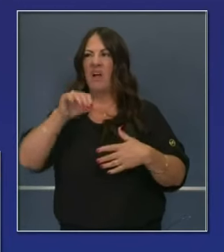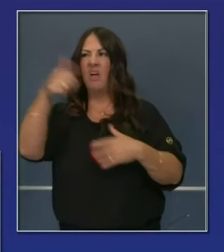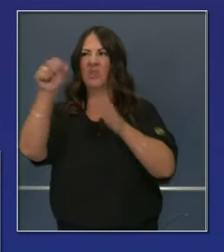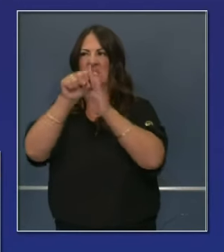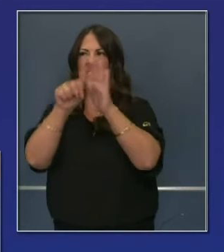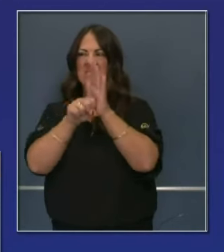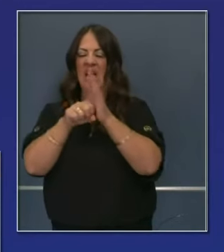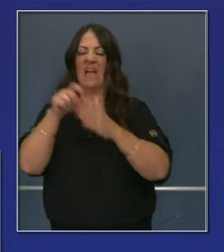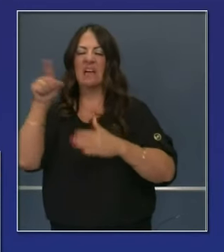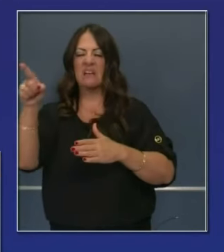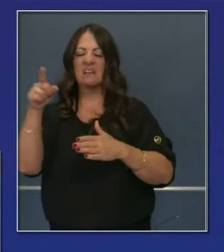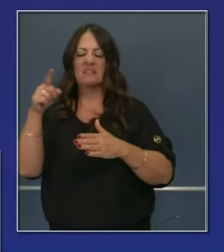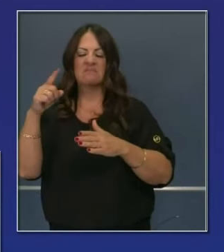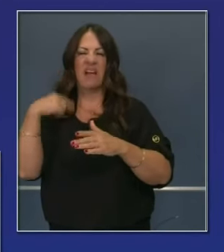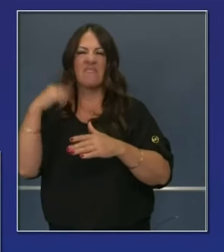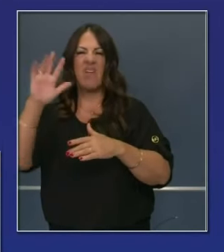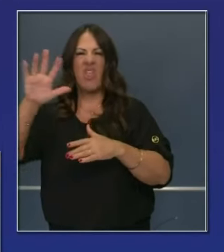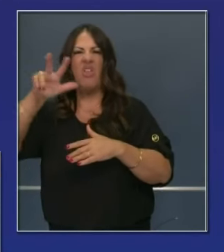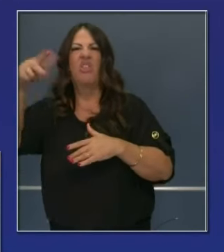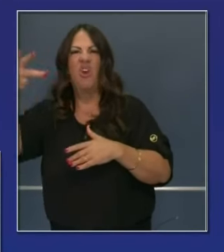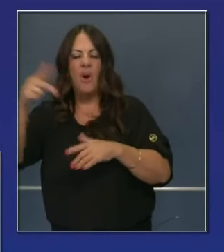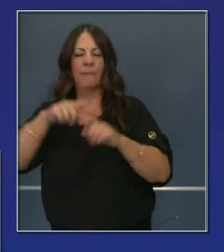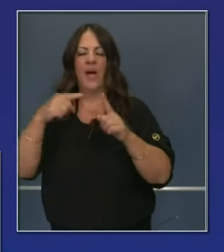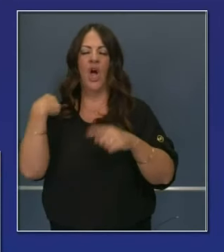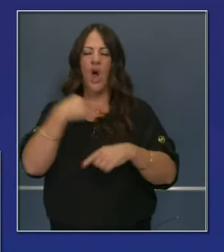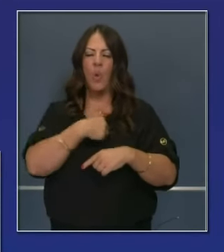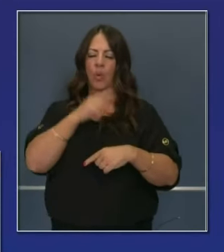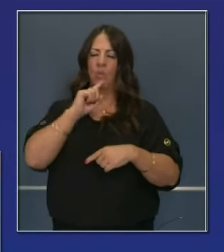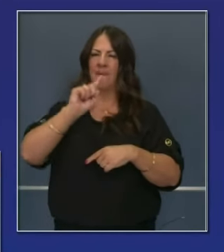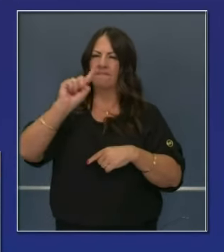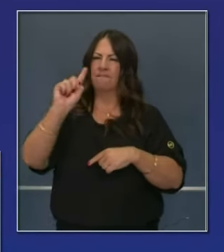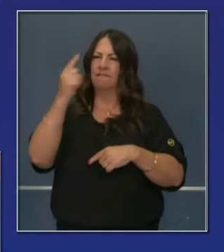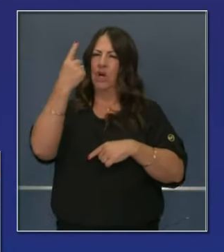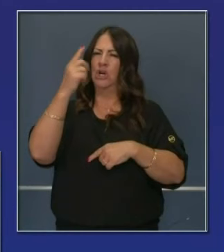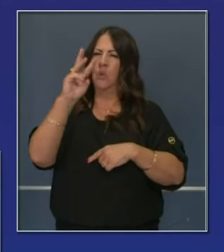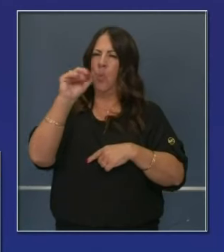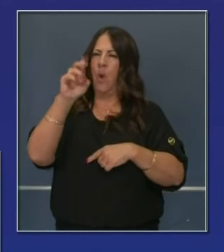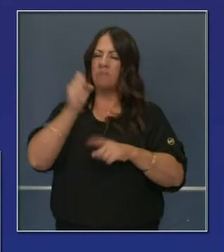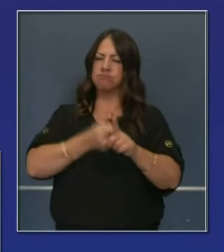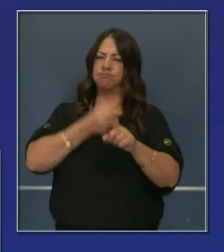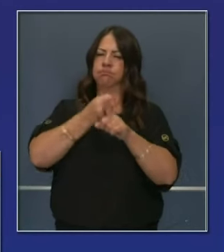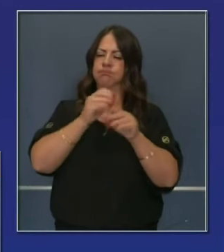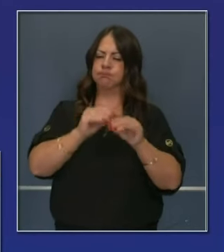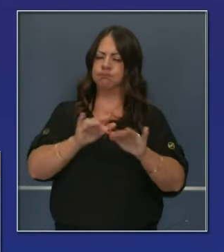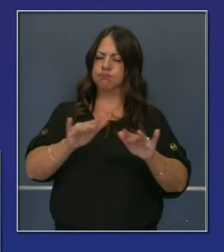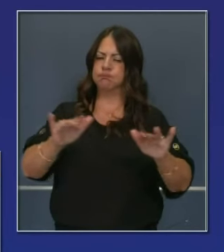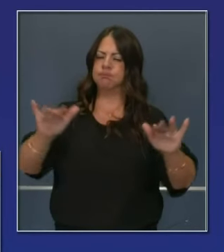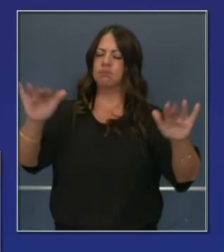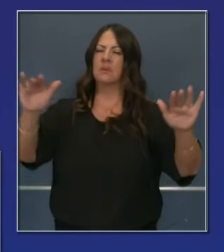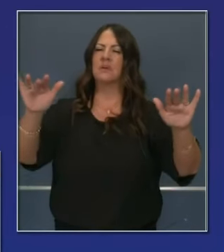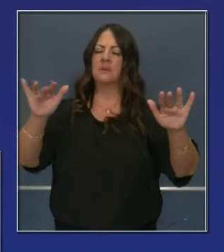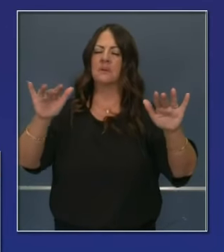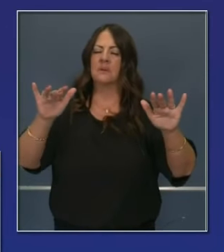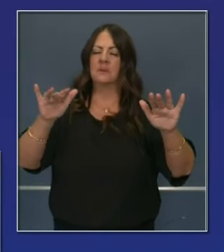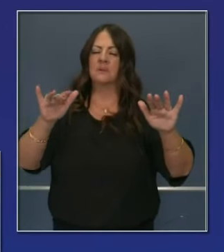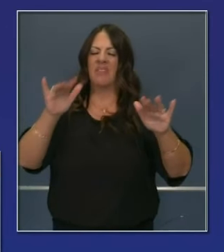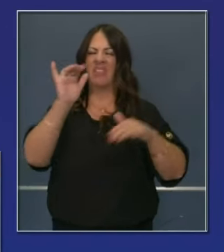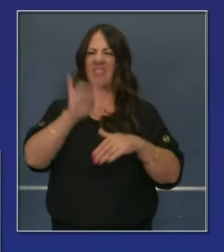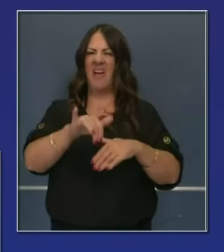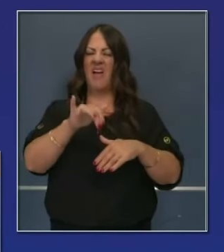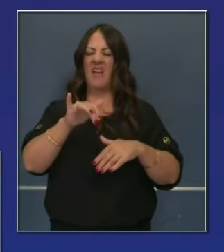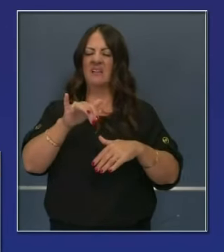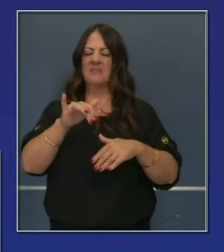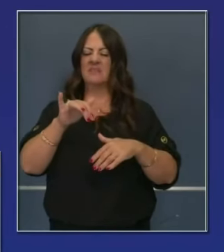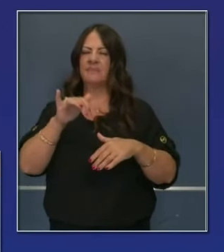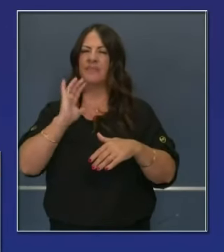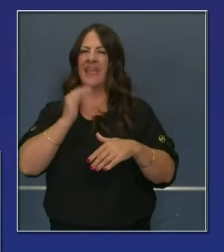first wave extended in around July, but nonetheless, second or third wave, this is what